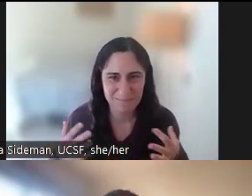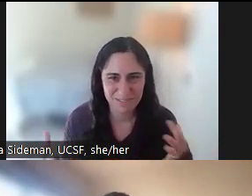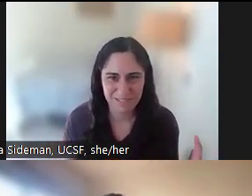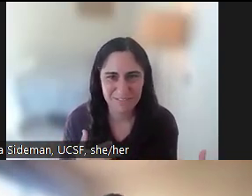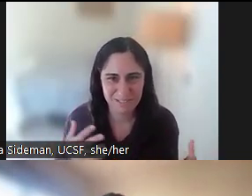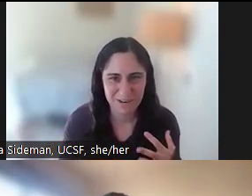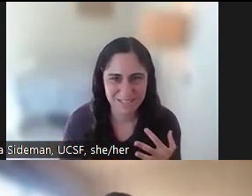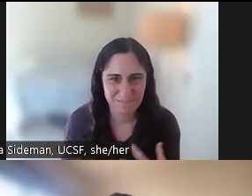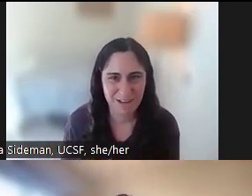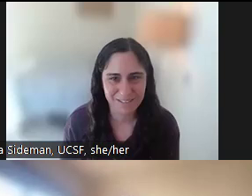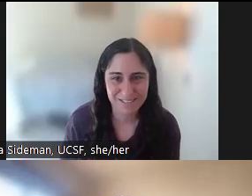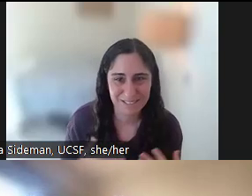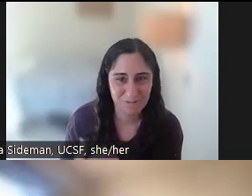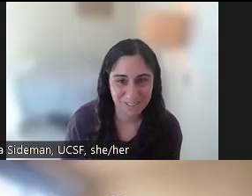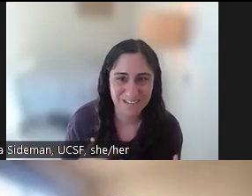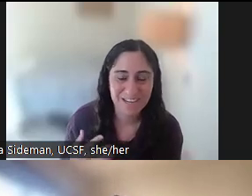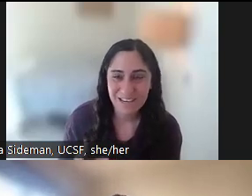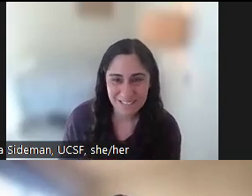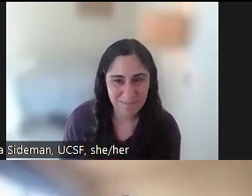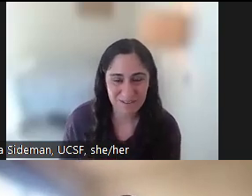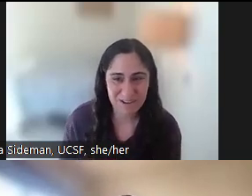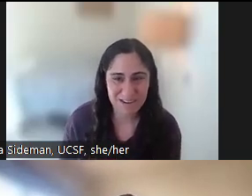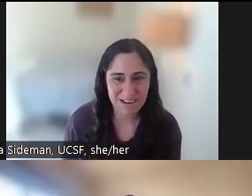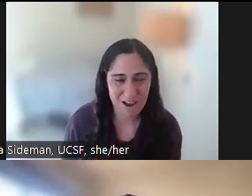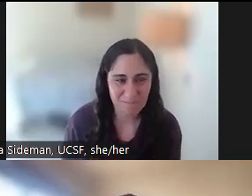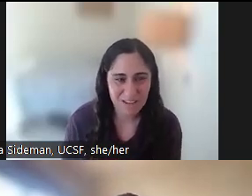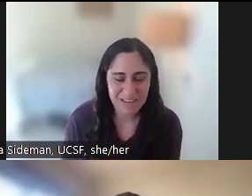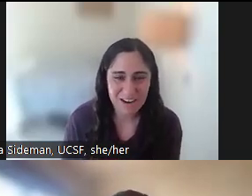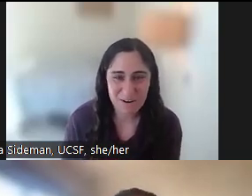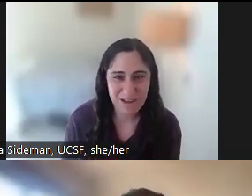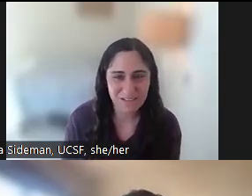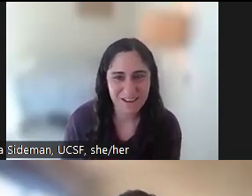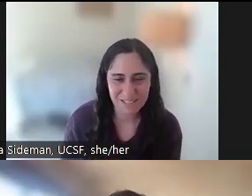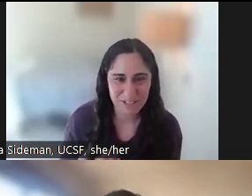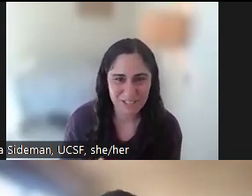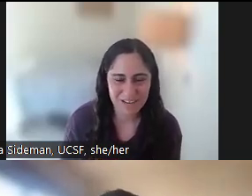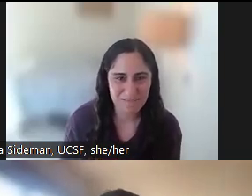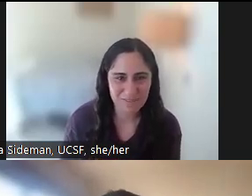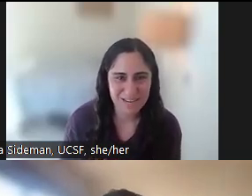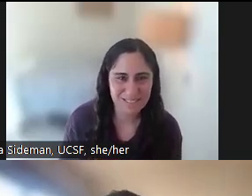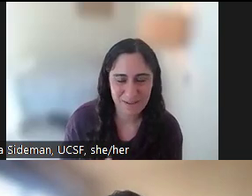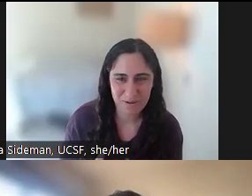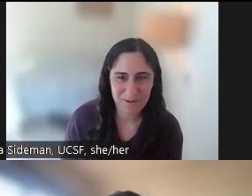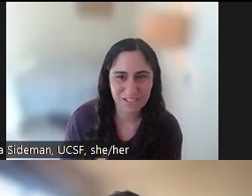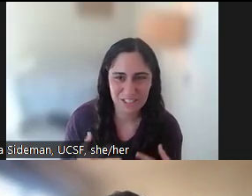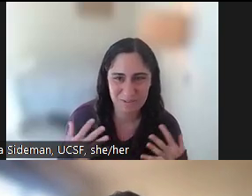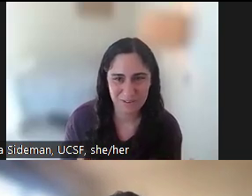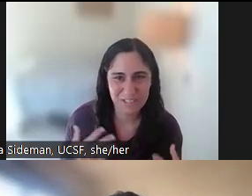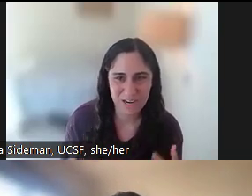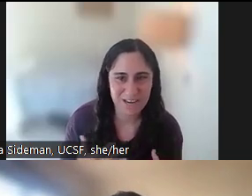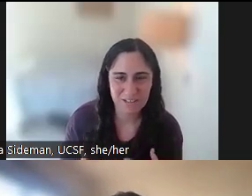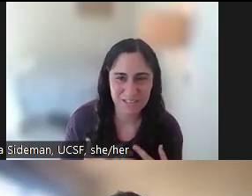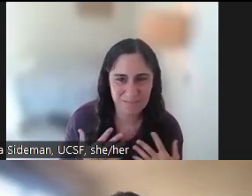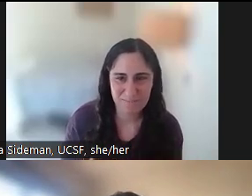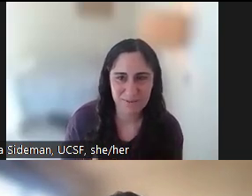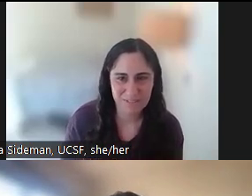between people's lived experiences and policy. This is really something we care about a lot, especially as anthropologists. We're really trying